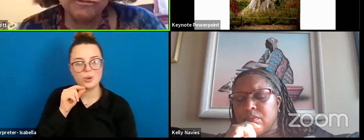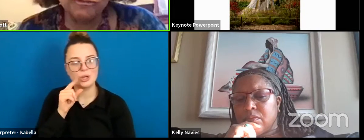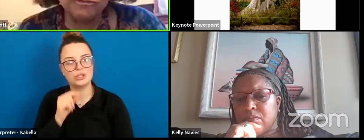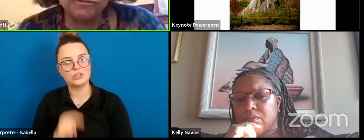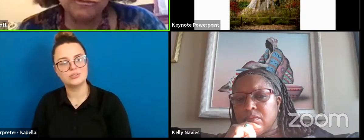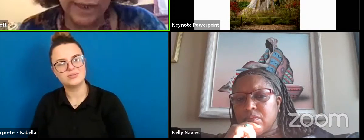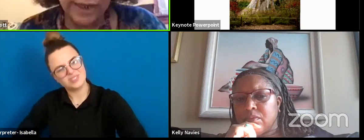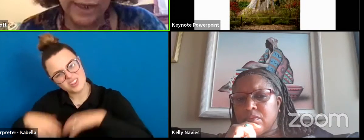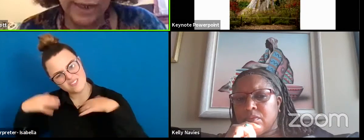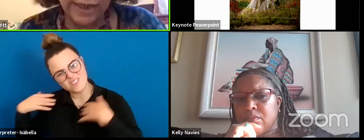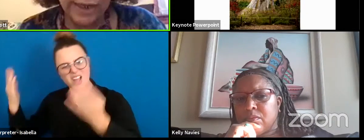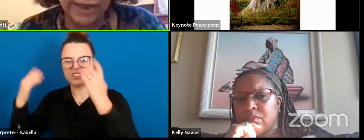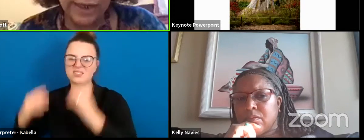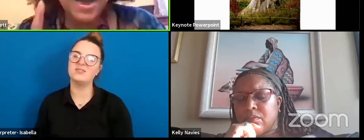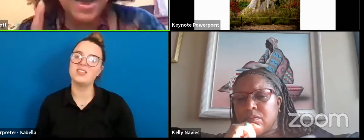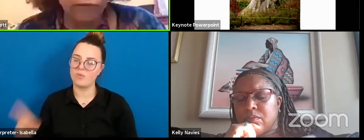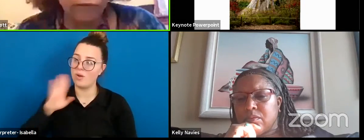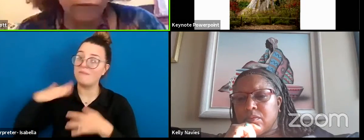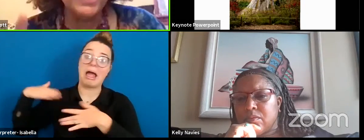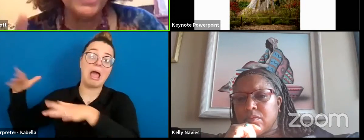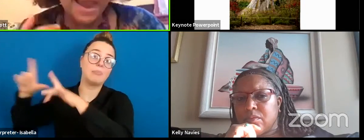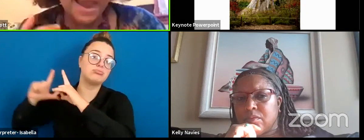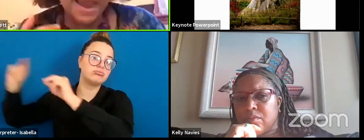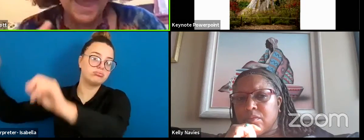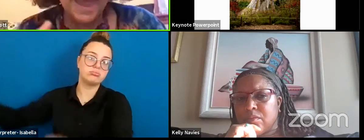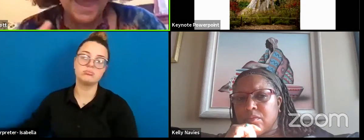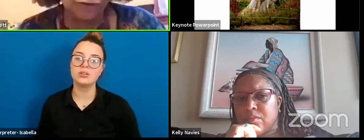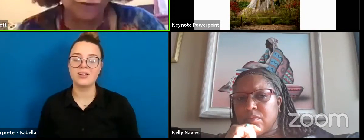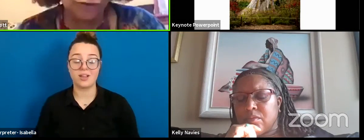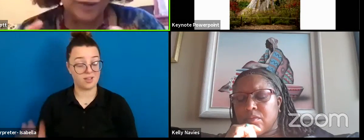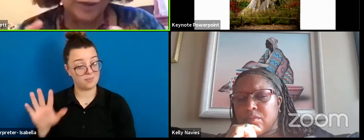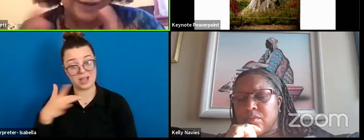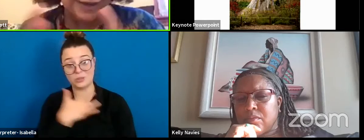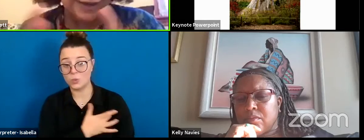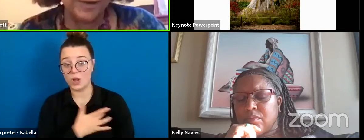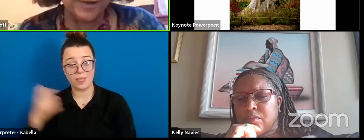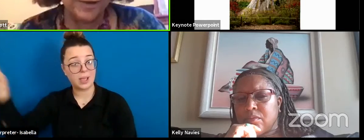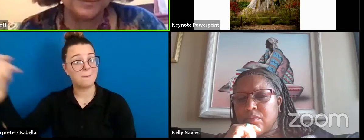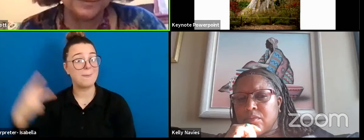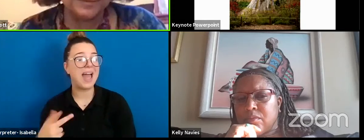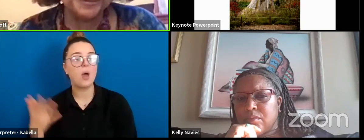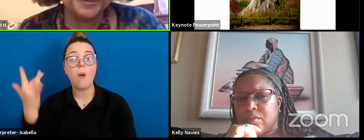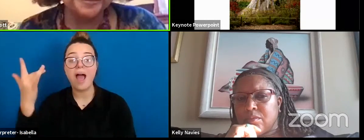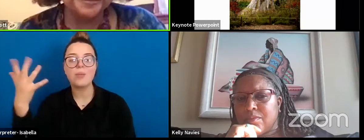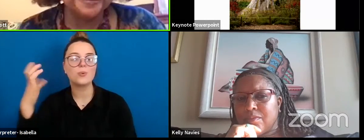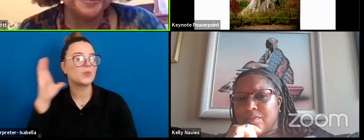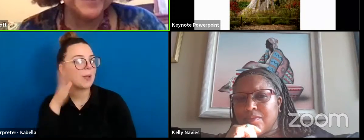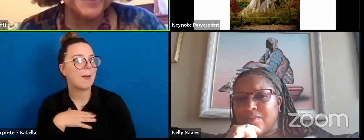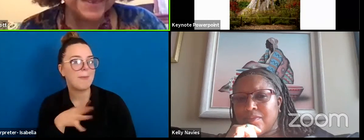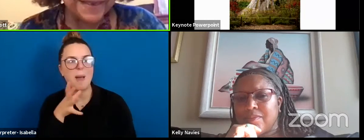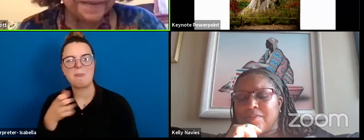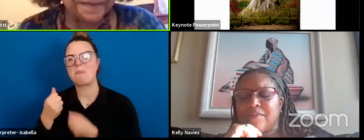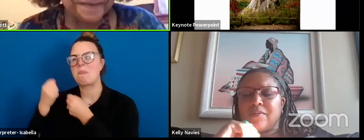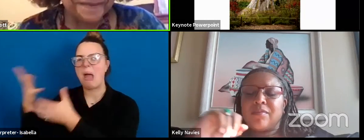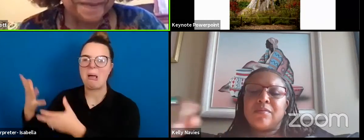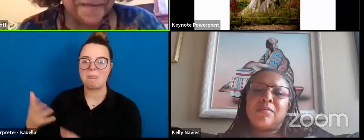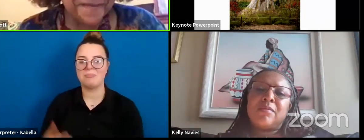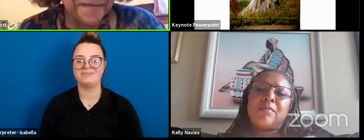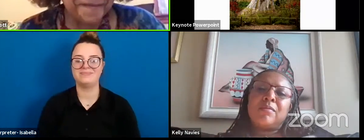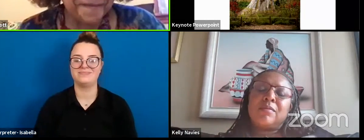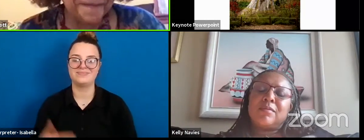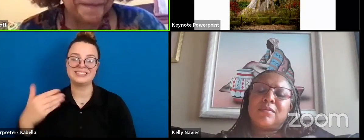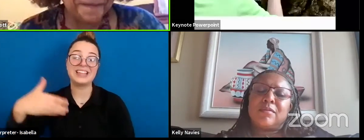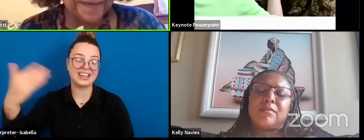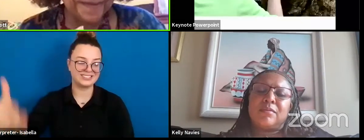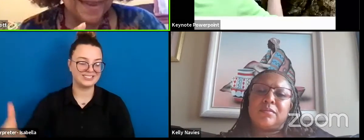up. And they'd fly away. I swear they came back just so that they could hear her yell. Next.